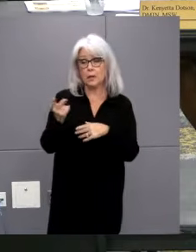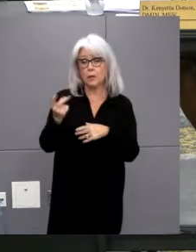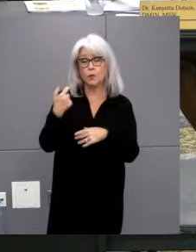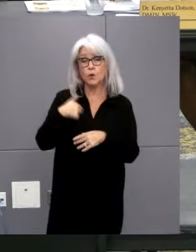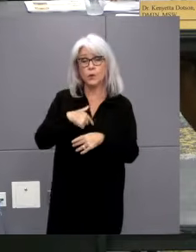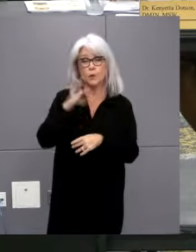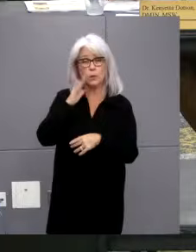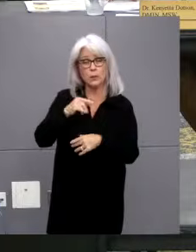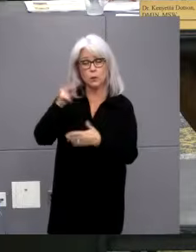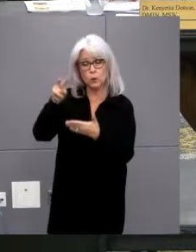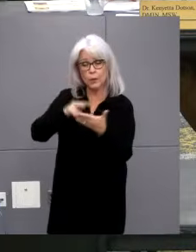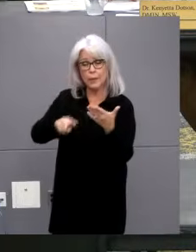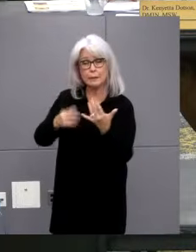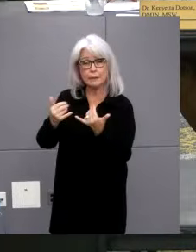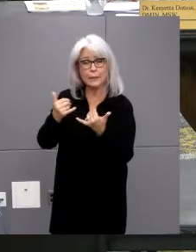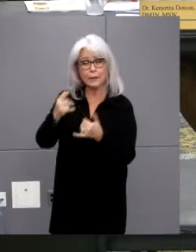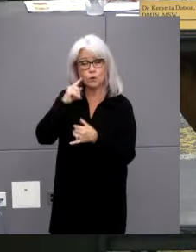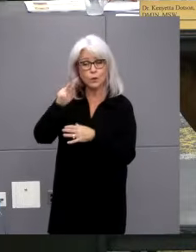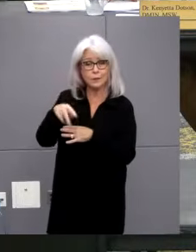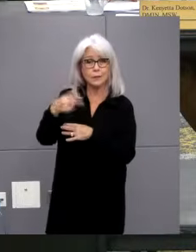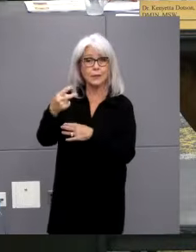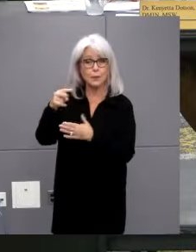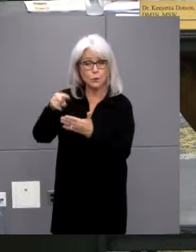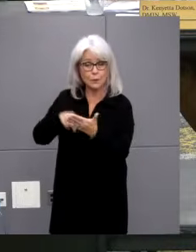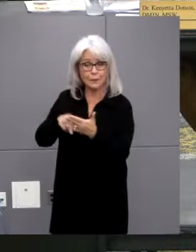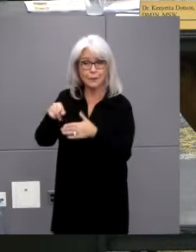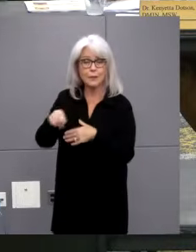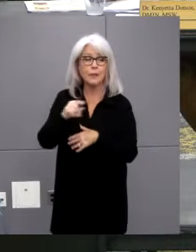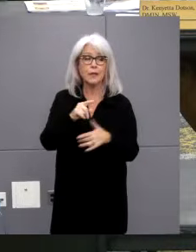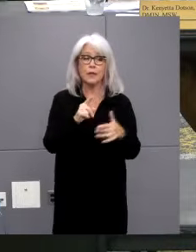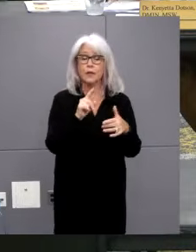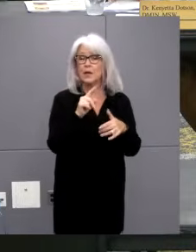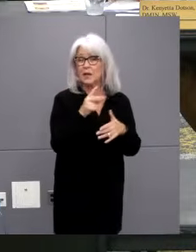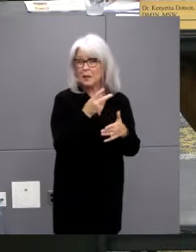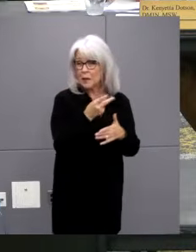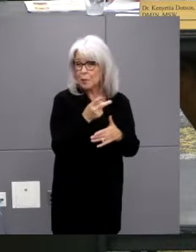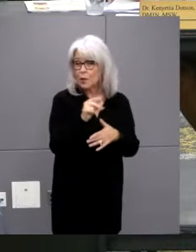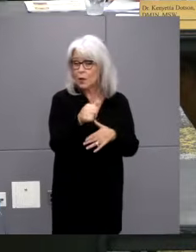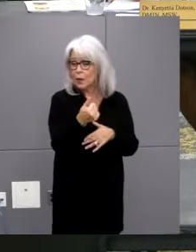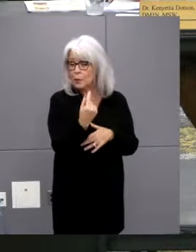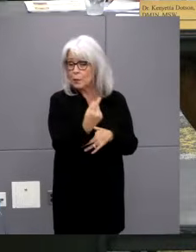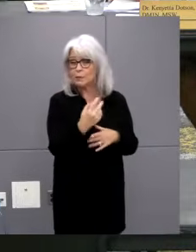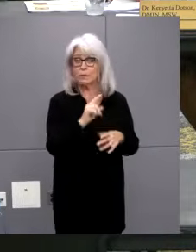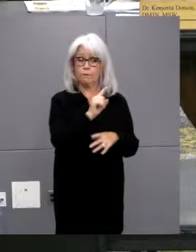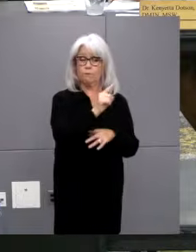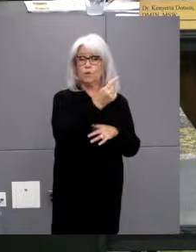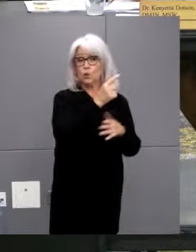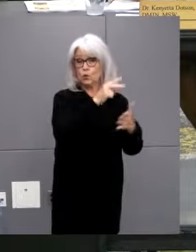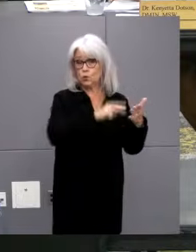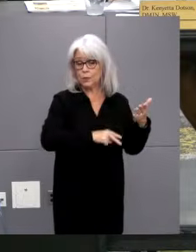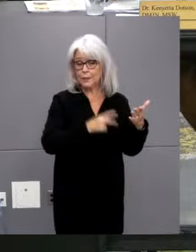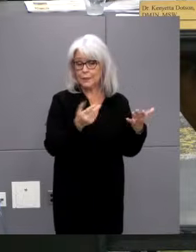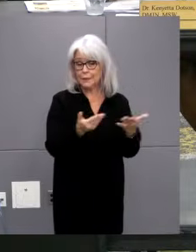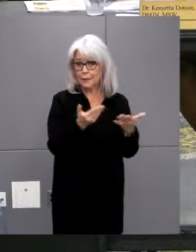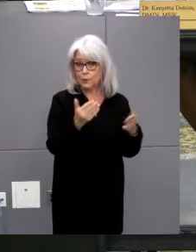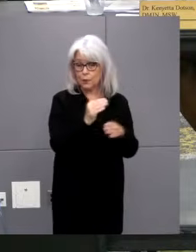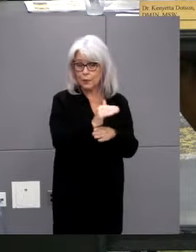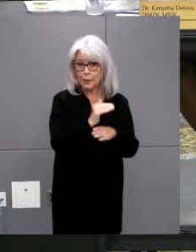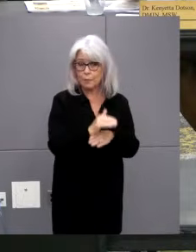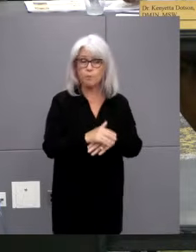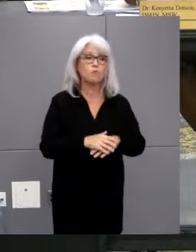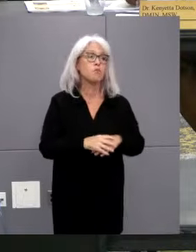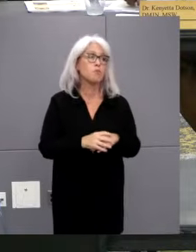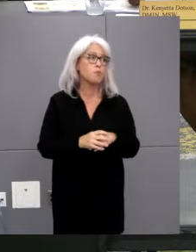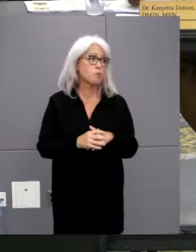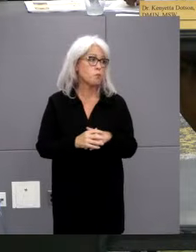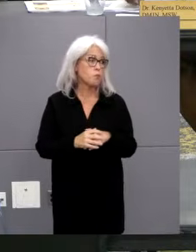second readings, and a couple that are first readings. that went through. I don't know really